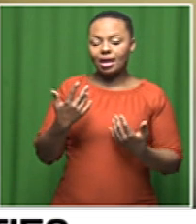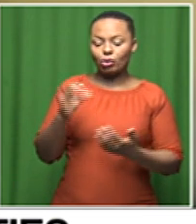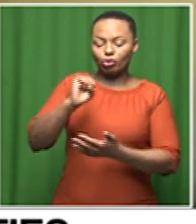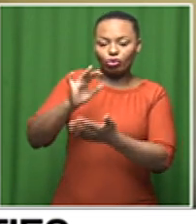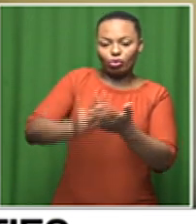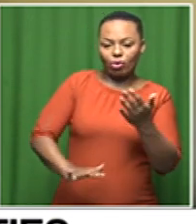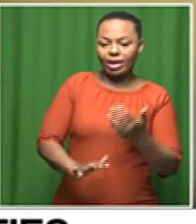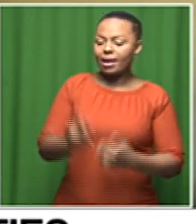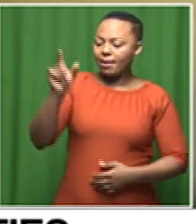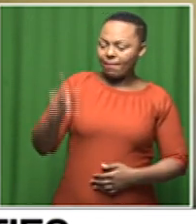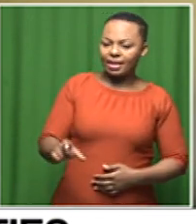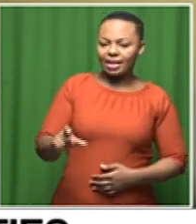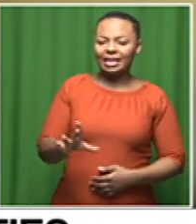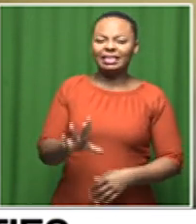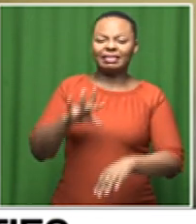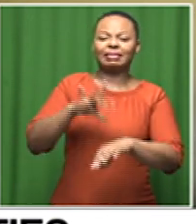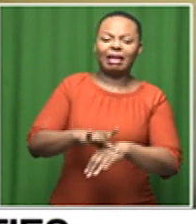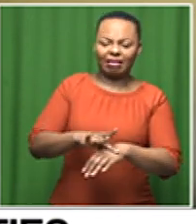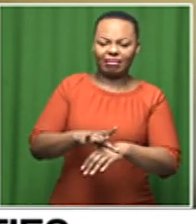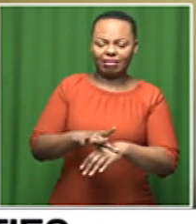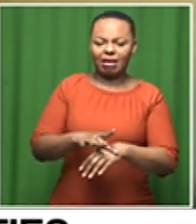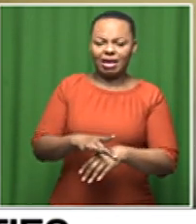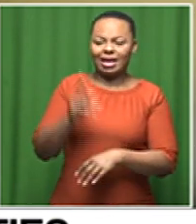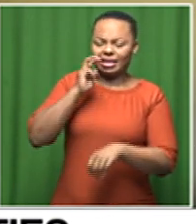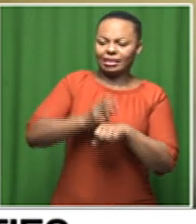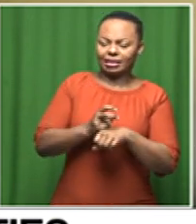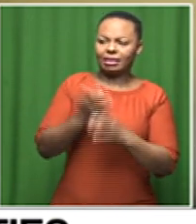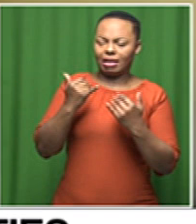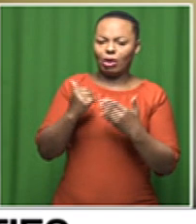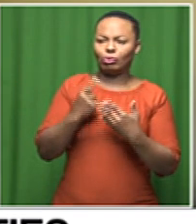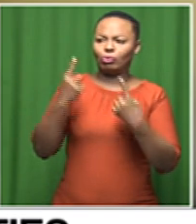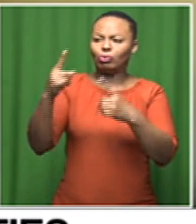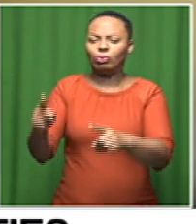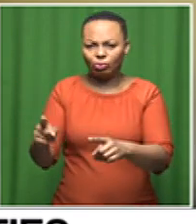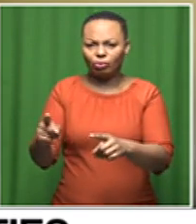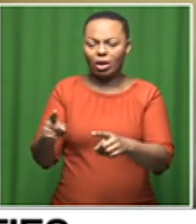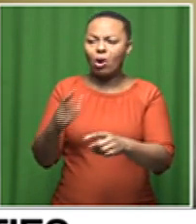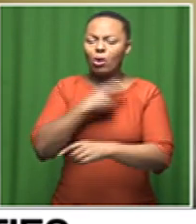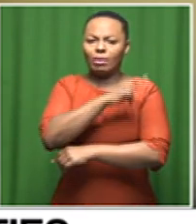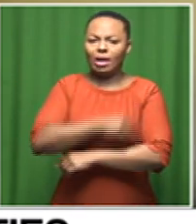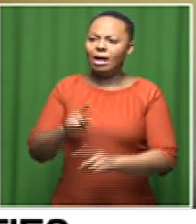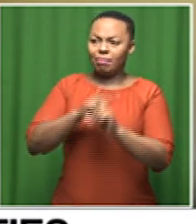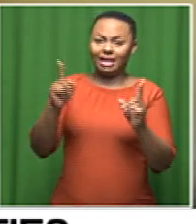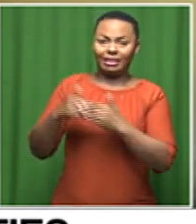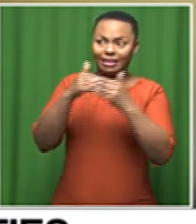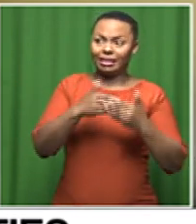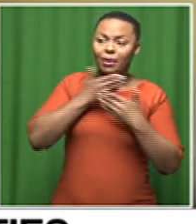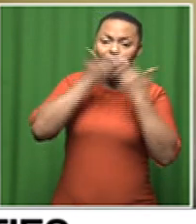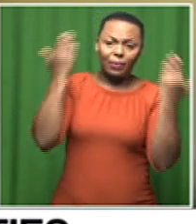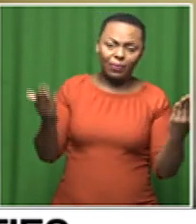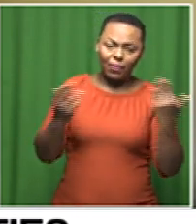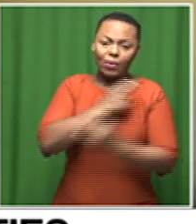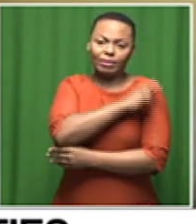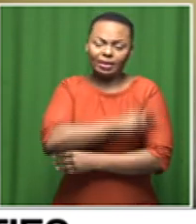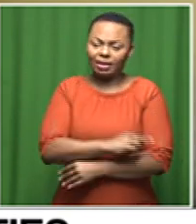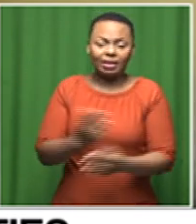here's someone who was physically sick and injured, who needed attention, didn't get the right attention. So you can imagine, logistically, there may be issues if someone